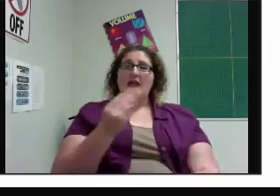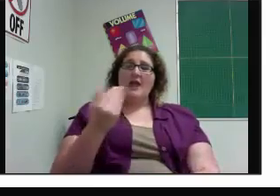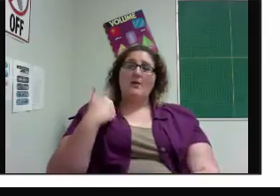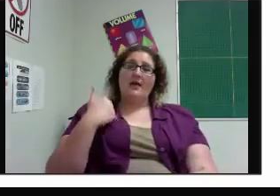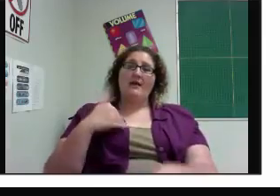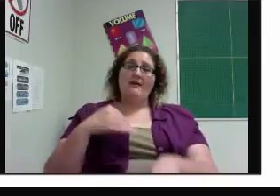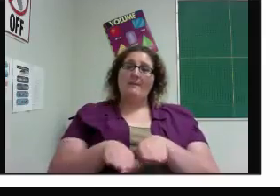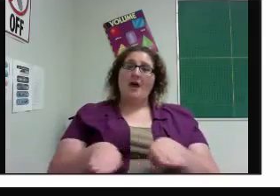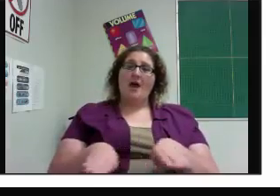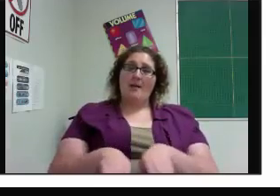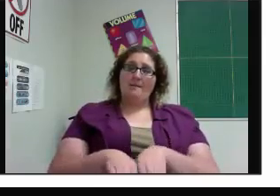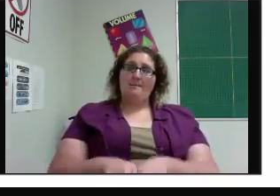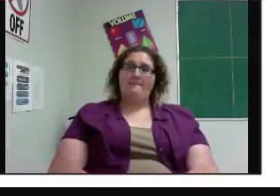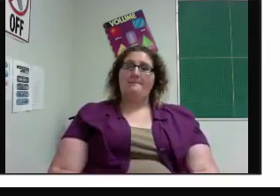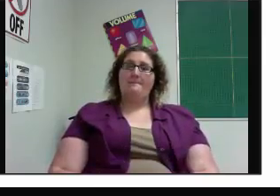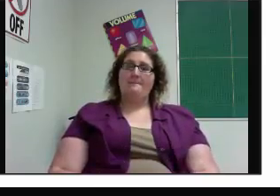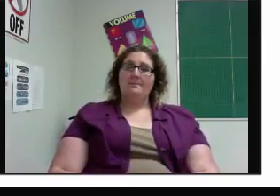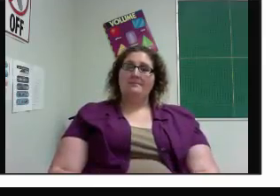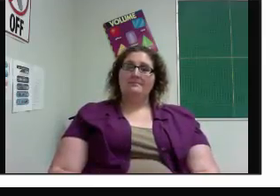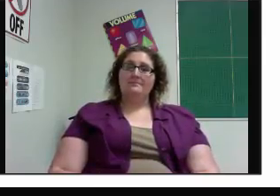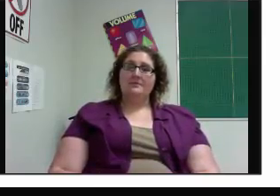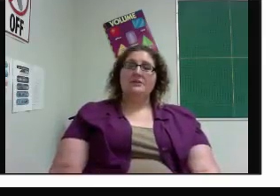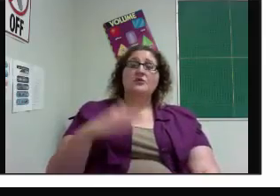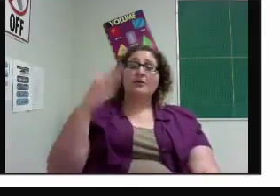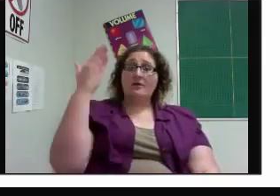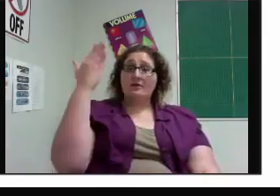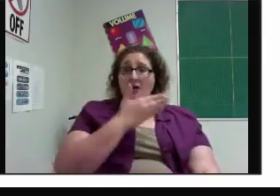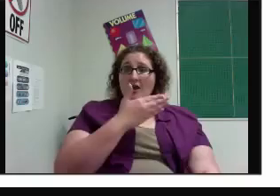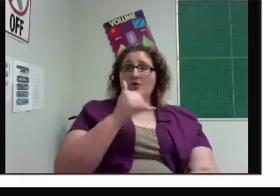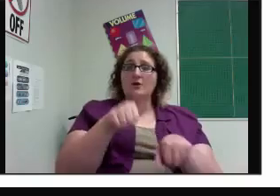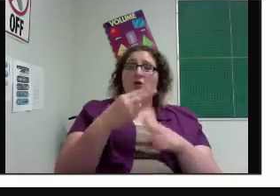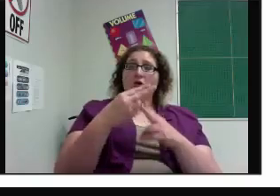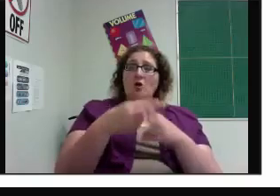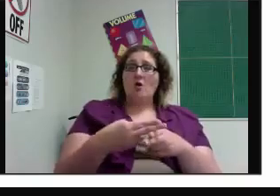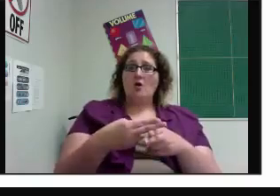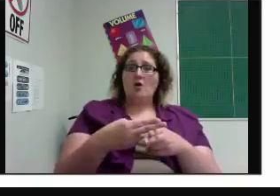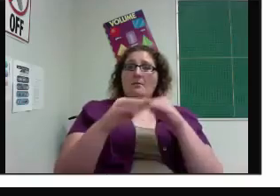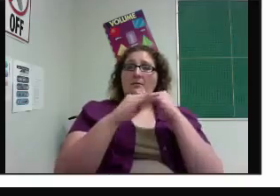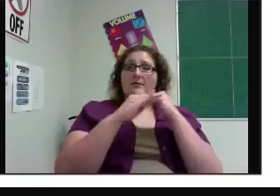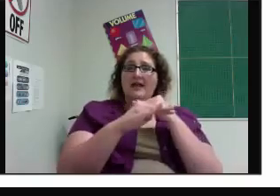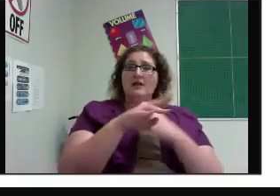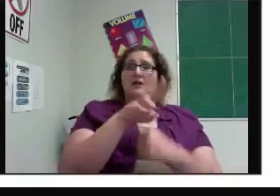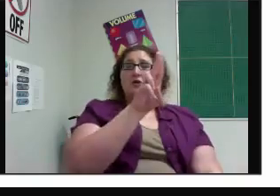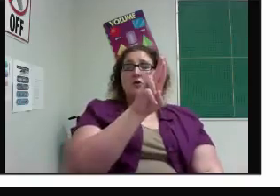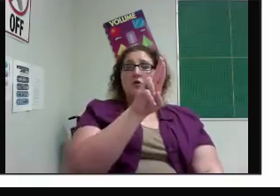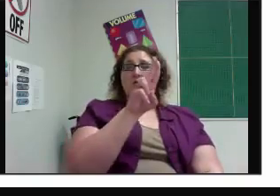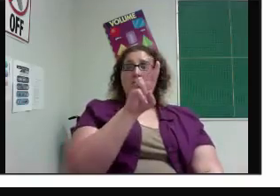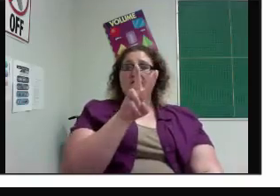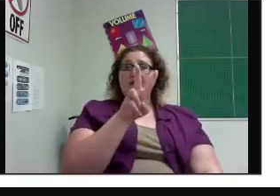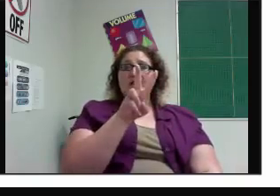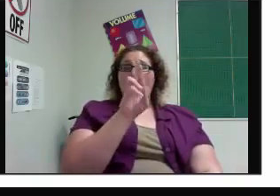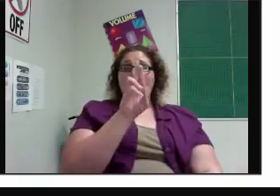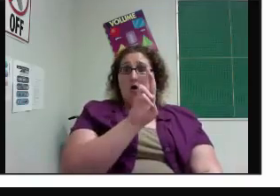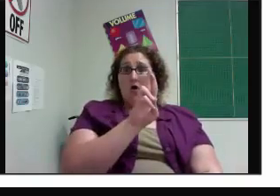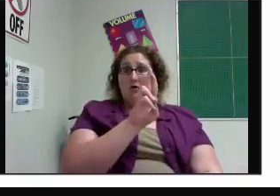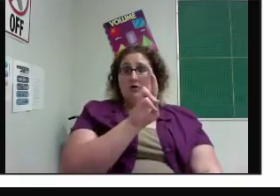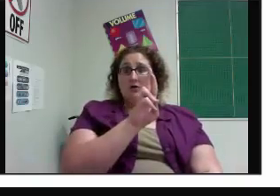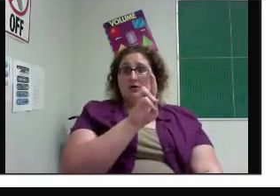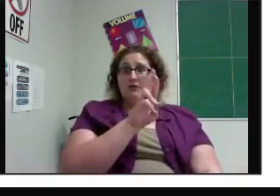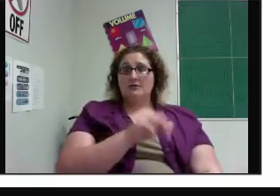and the bottom of our box. So the front of our box, we could call that plane UVR.